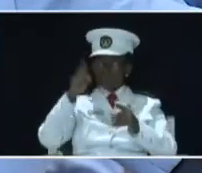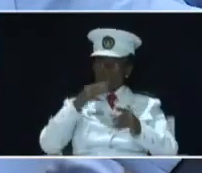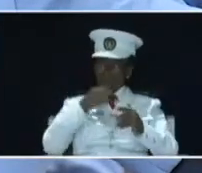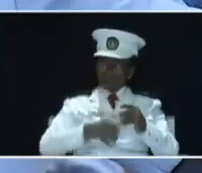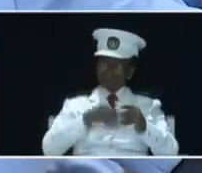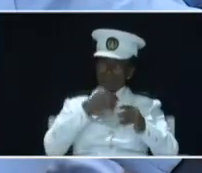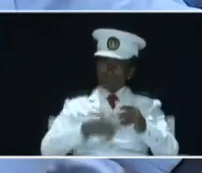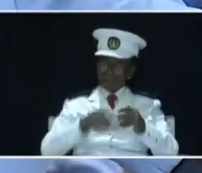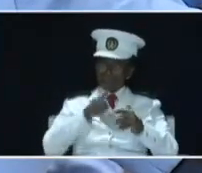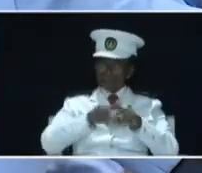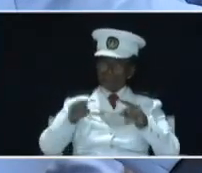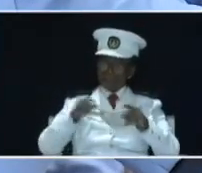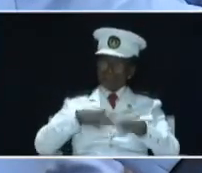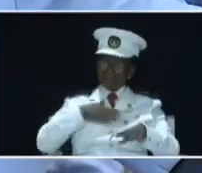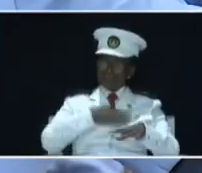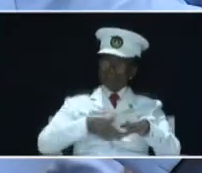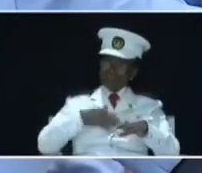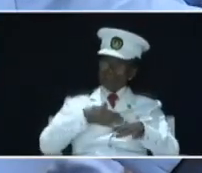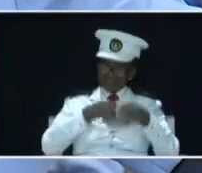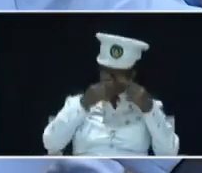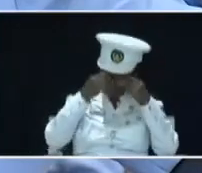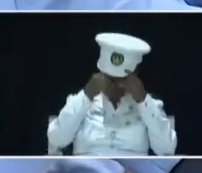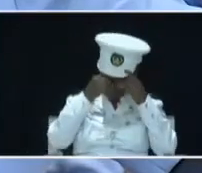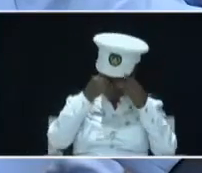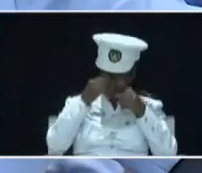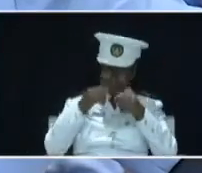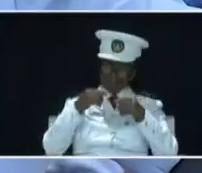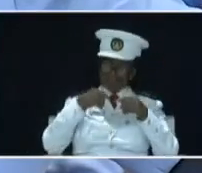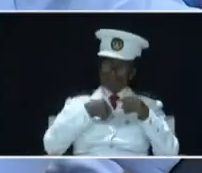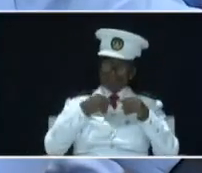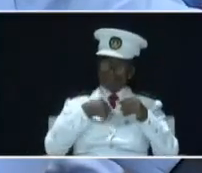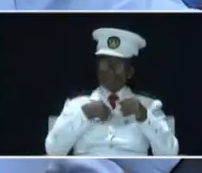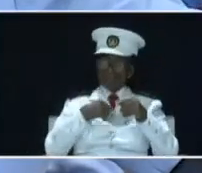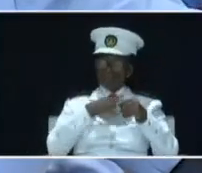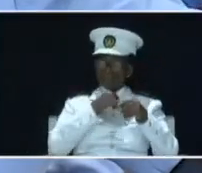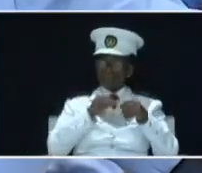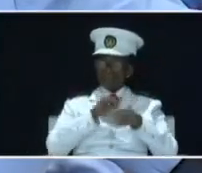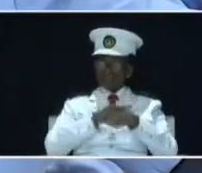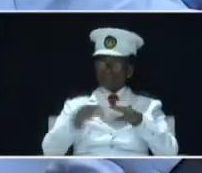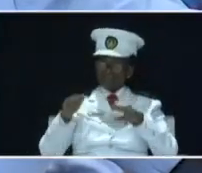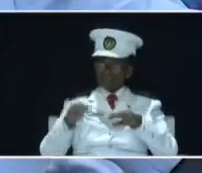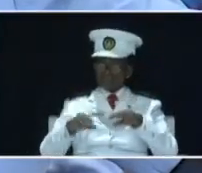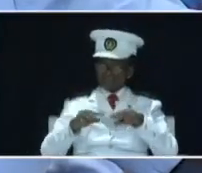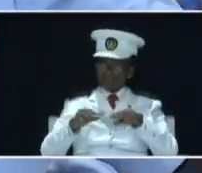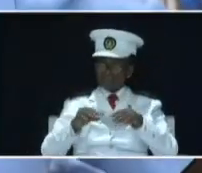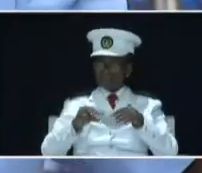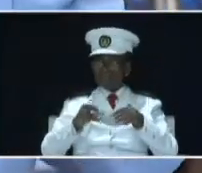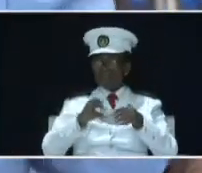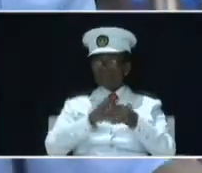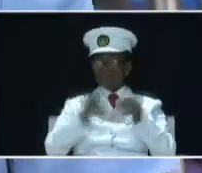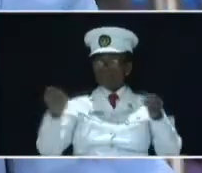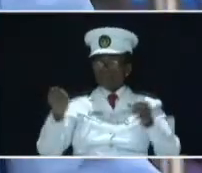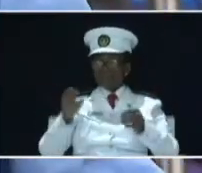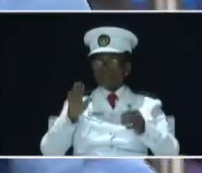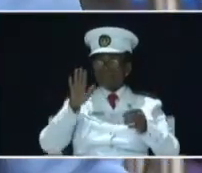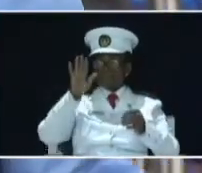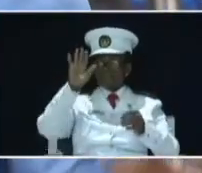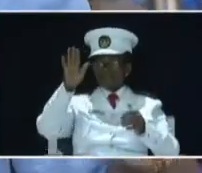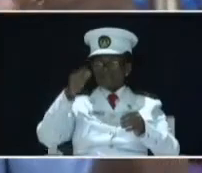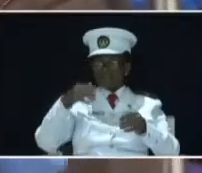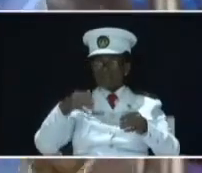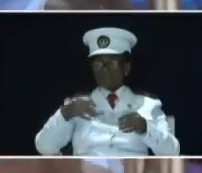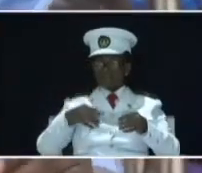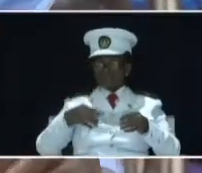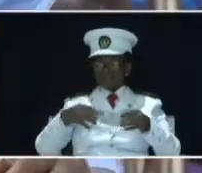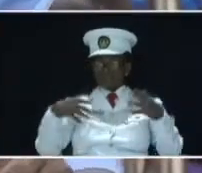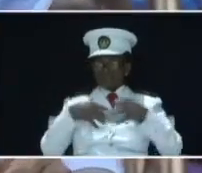please, consider me and don't release your anger. He